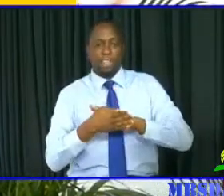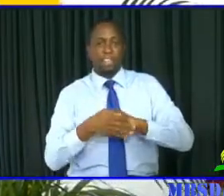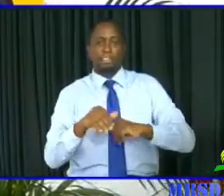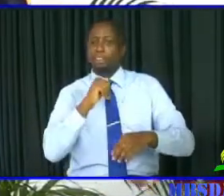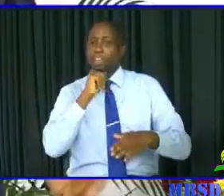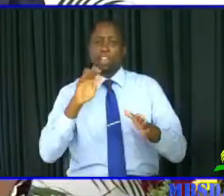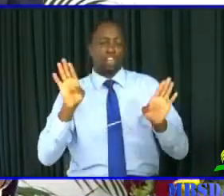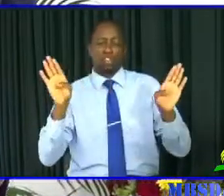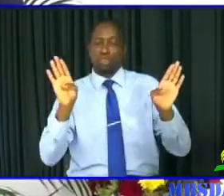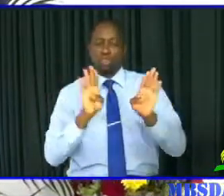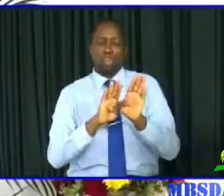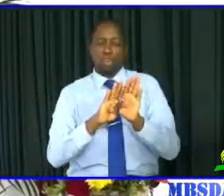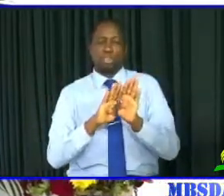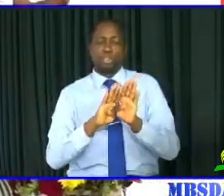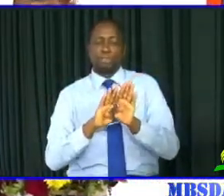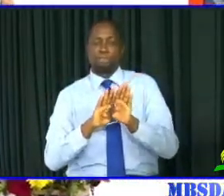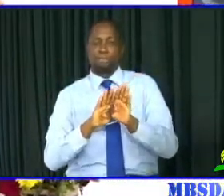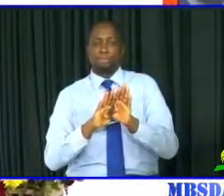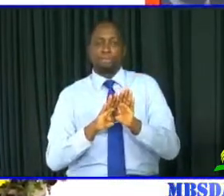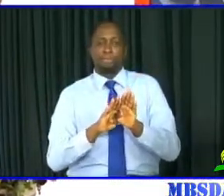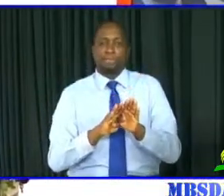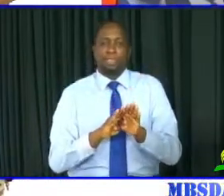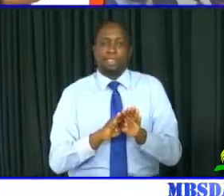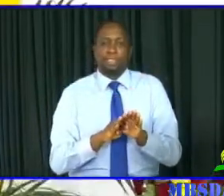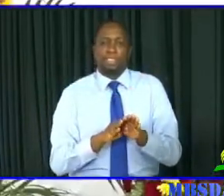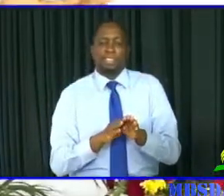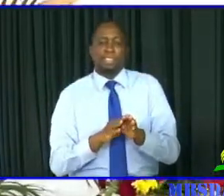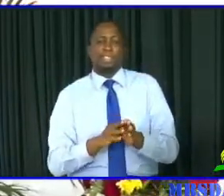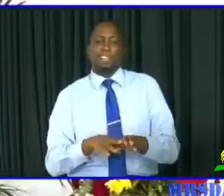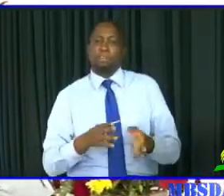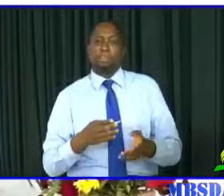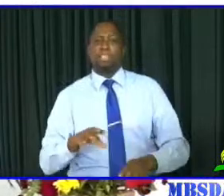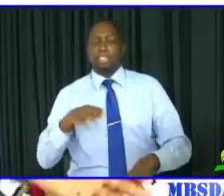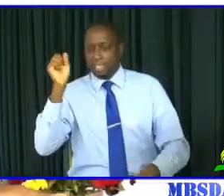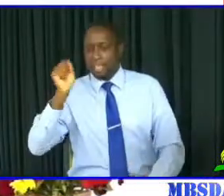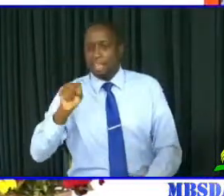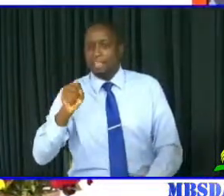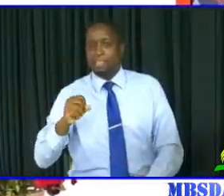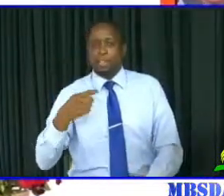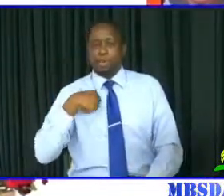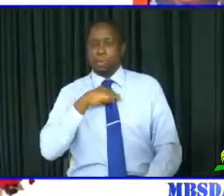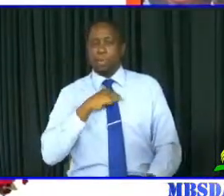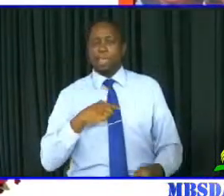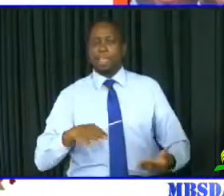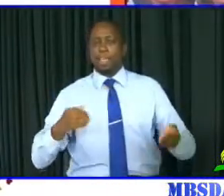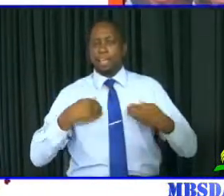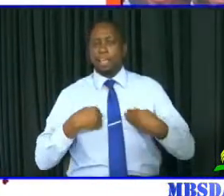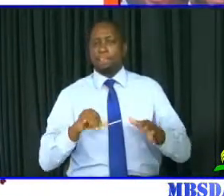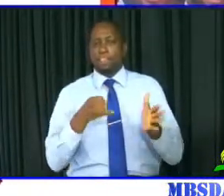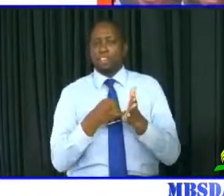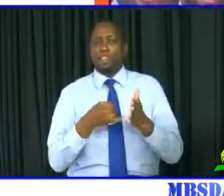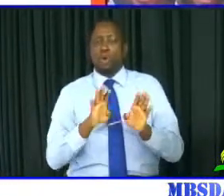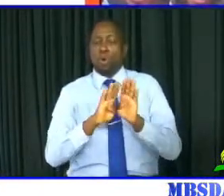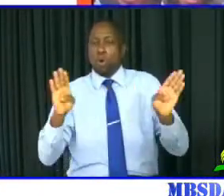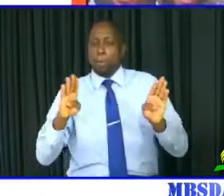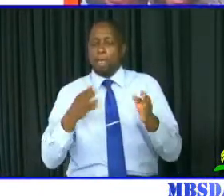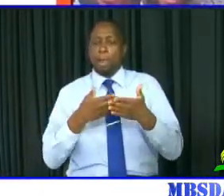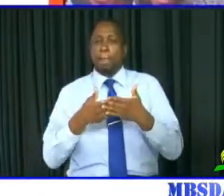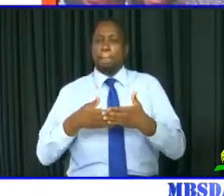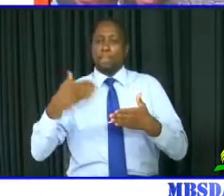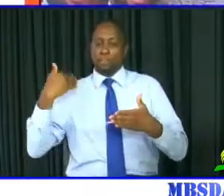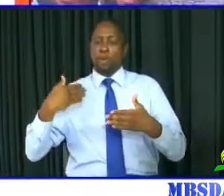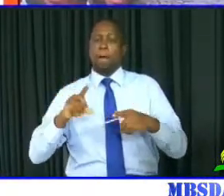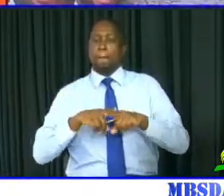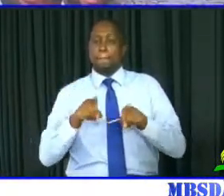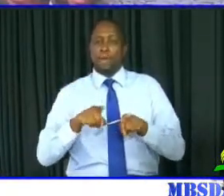more secure, to the extent that when persons flouted with the COVID-19 protocols, many of them